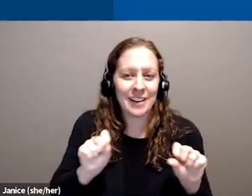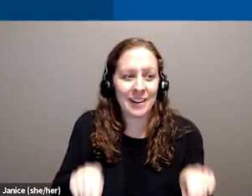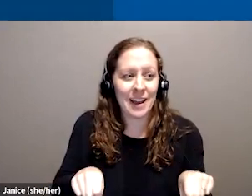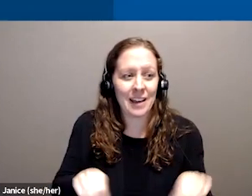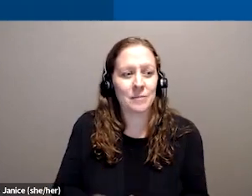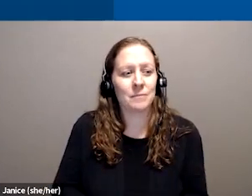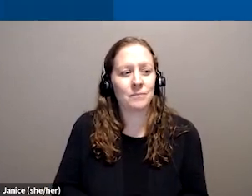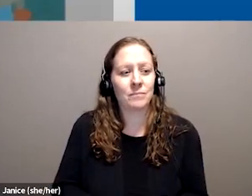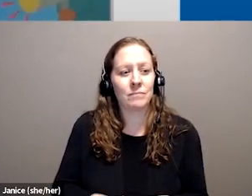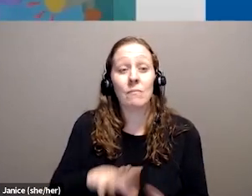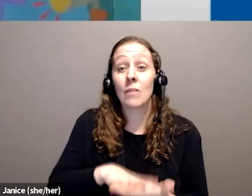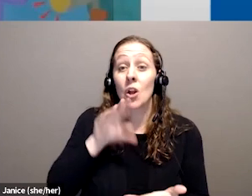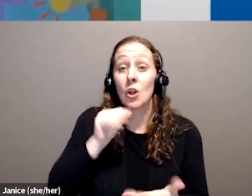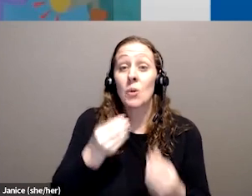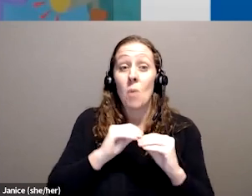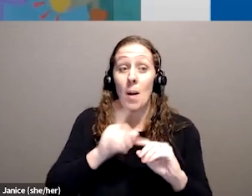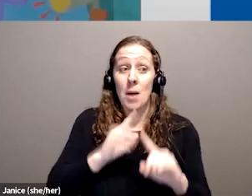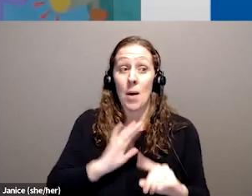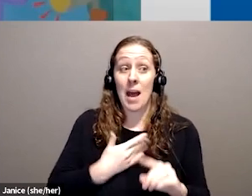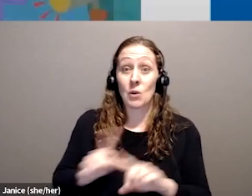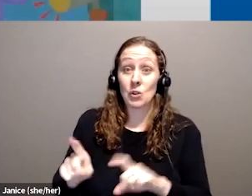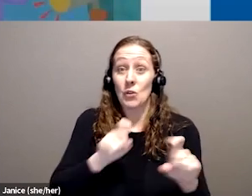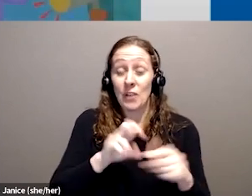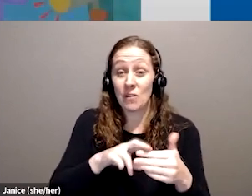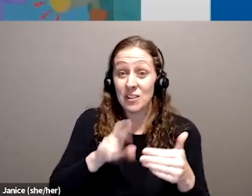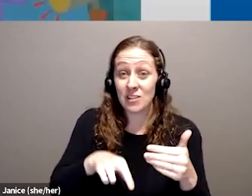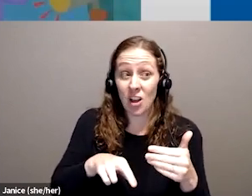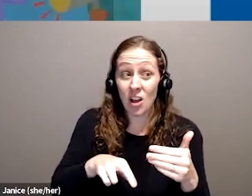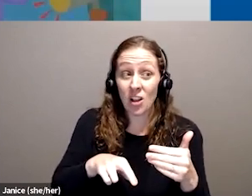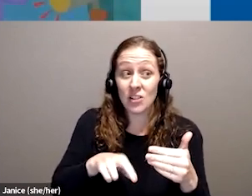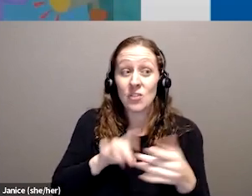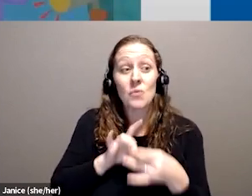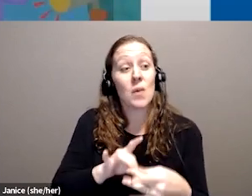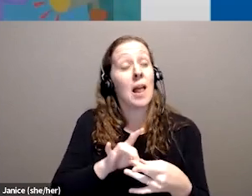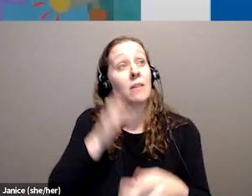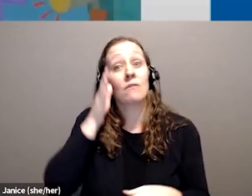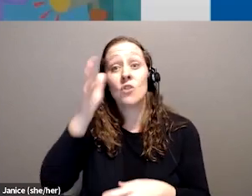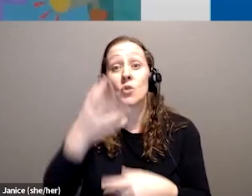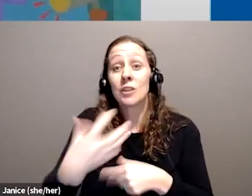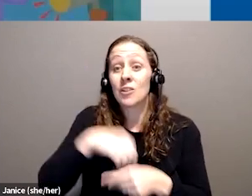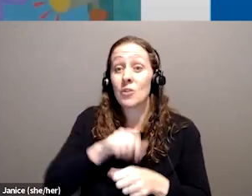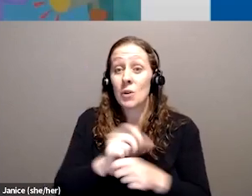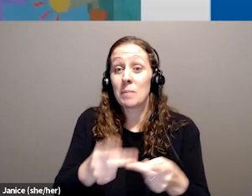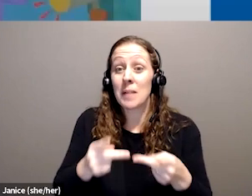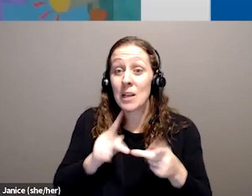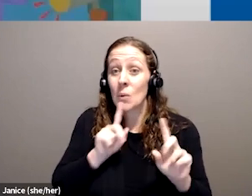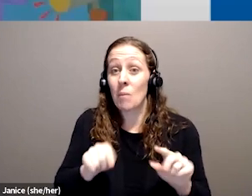To learn more about our survey results on creating inclusive workplaces in the future, read our report